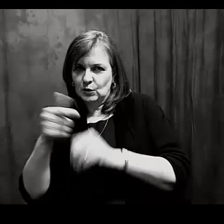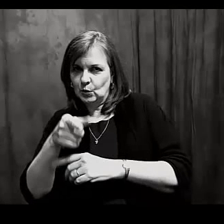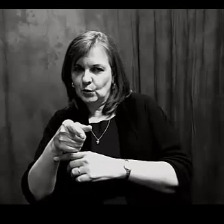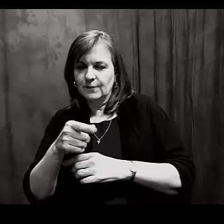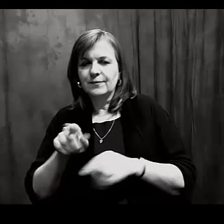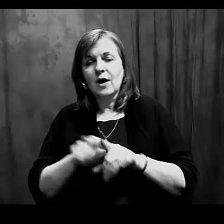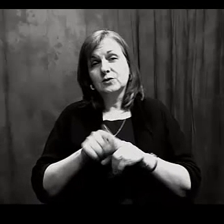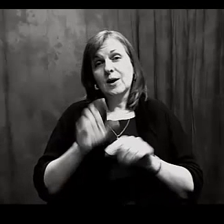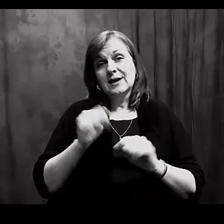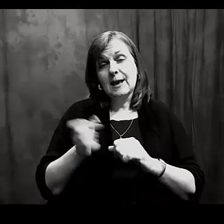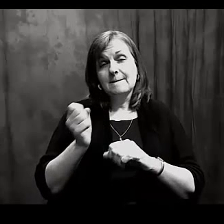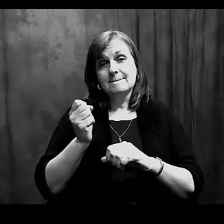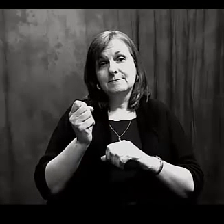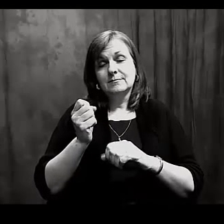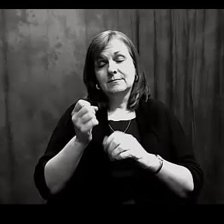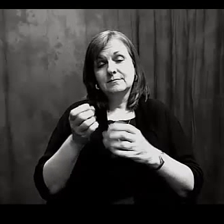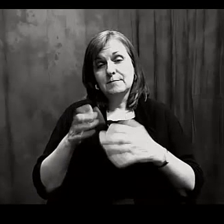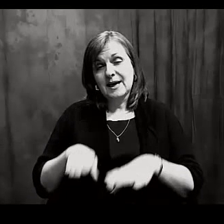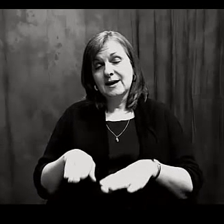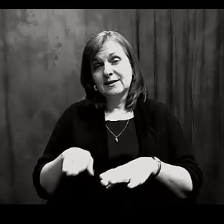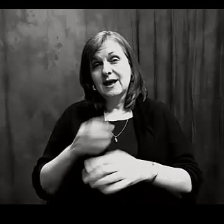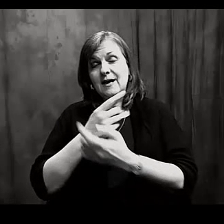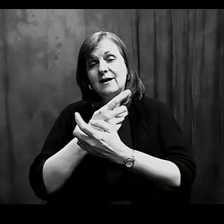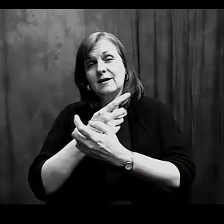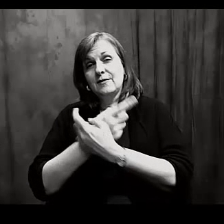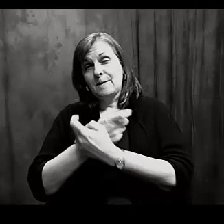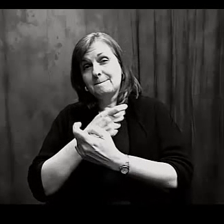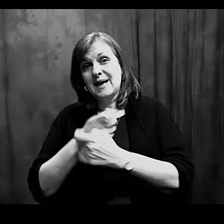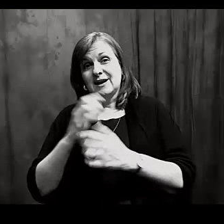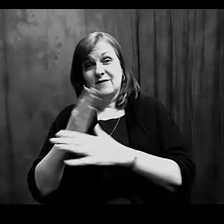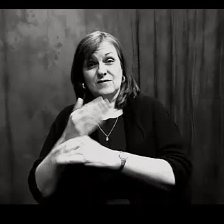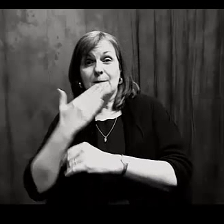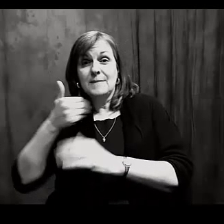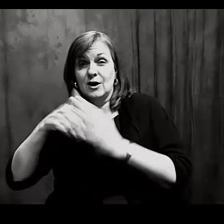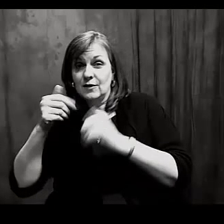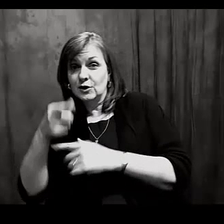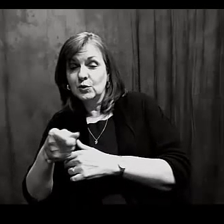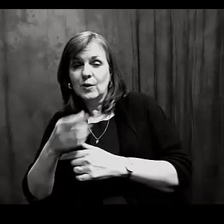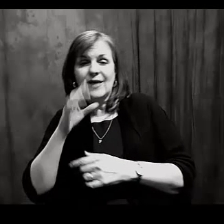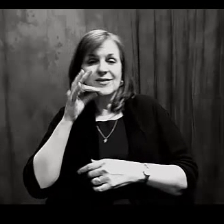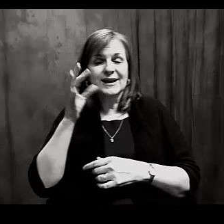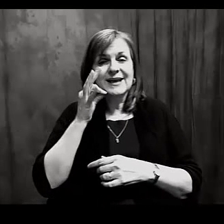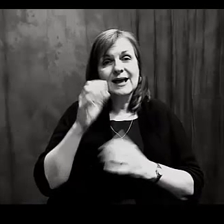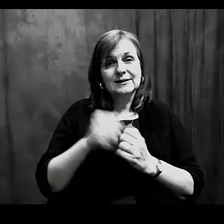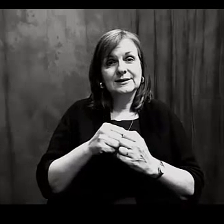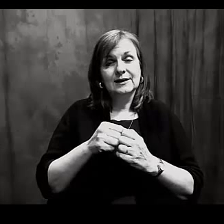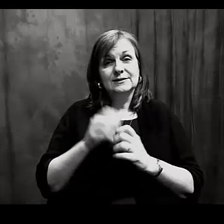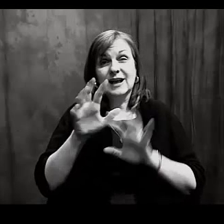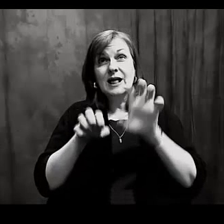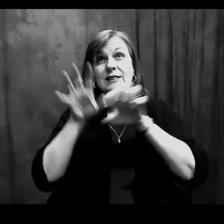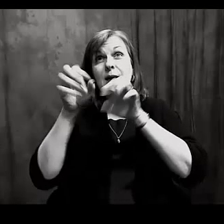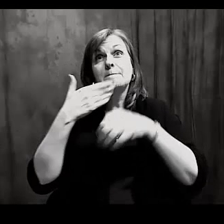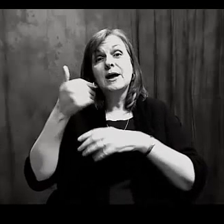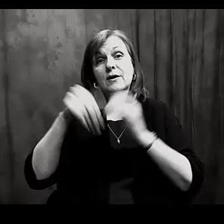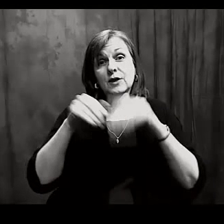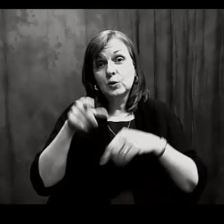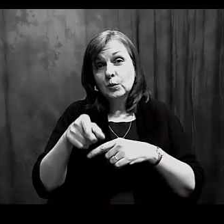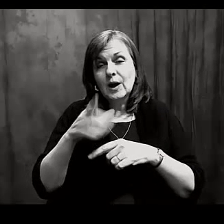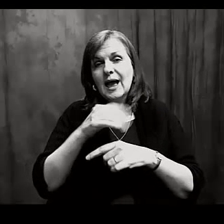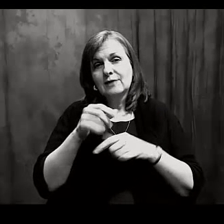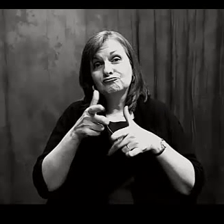also bet that a bat will outfly you and a cat will outclimb you and probably outrun you, right?